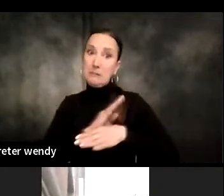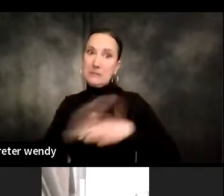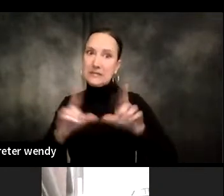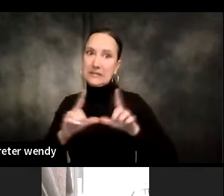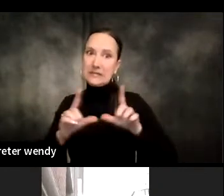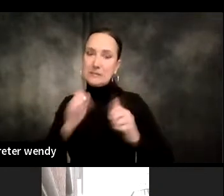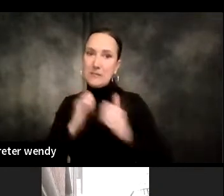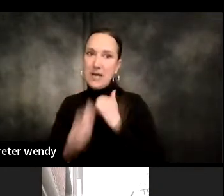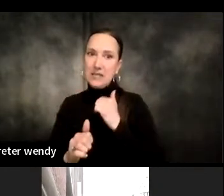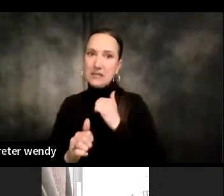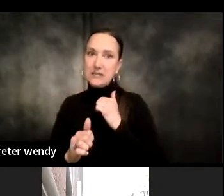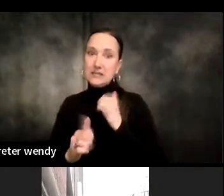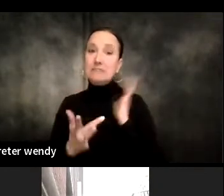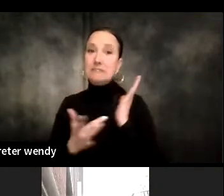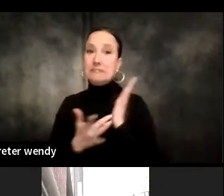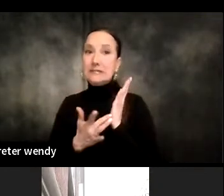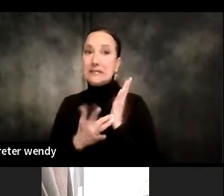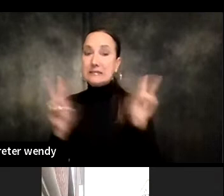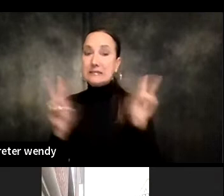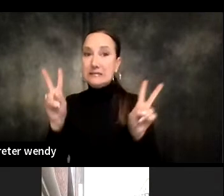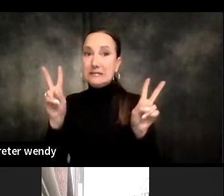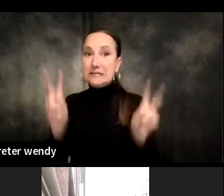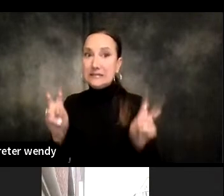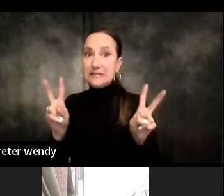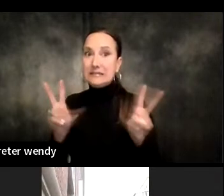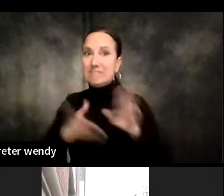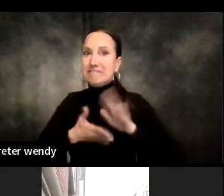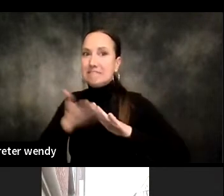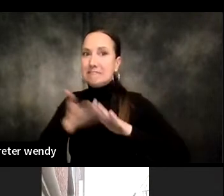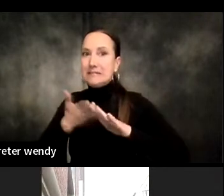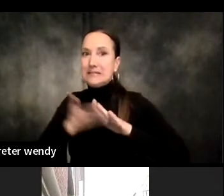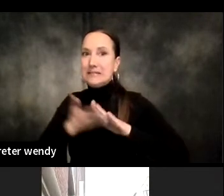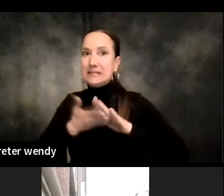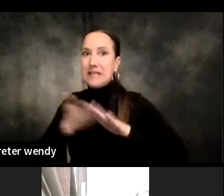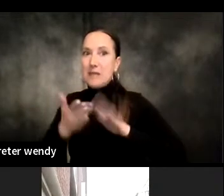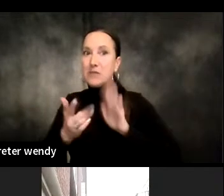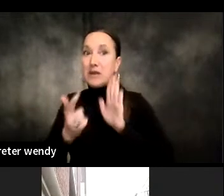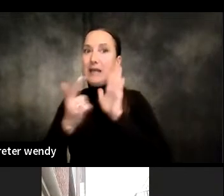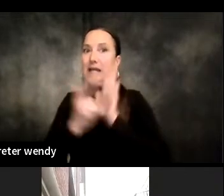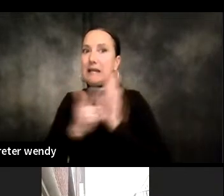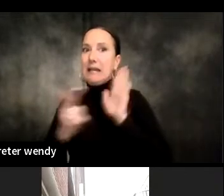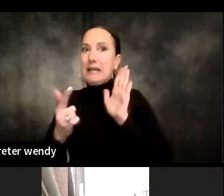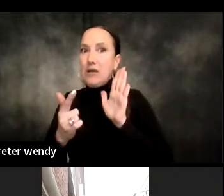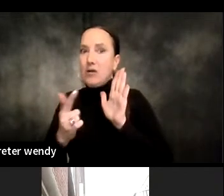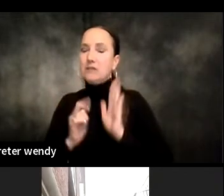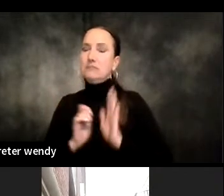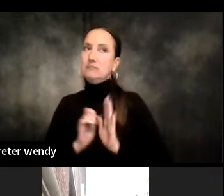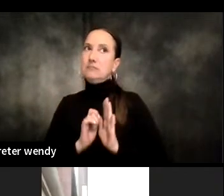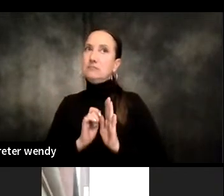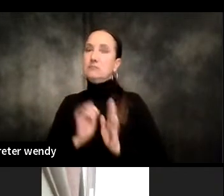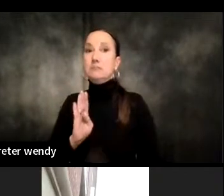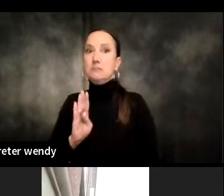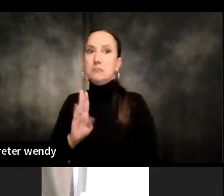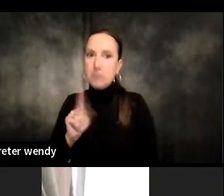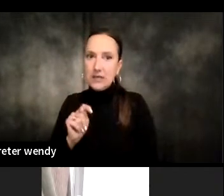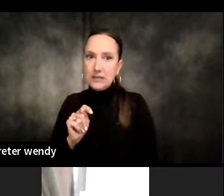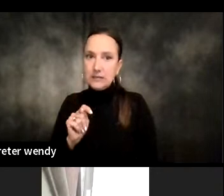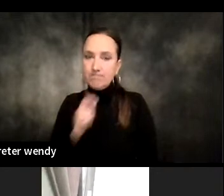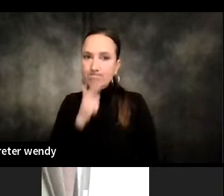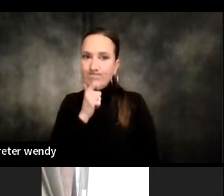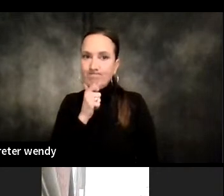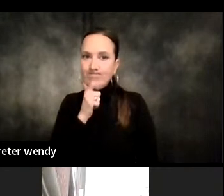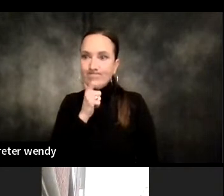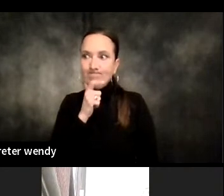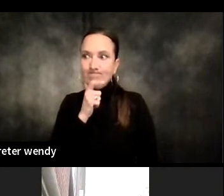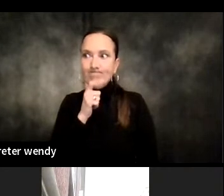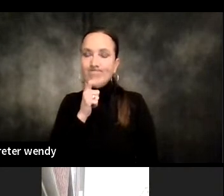So technically, they're not operating illegally, but they will